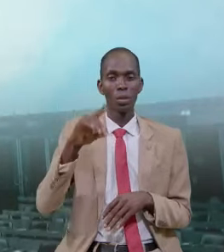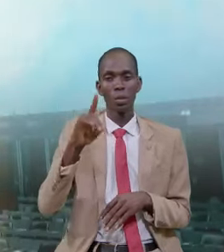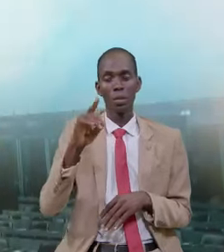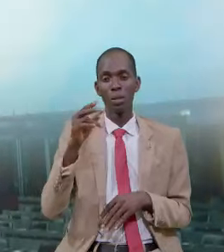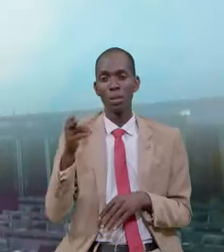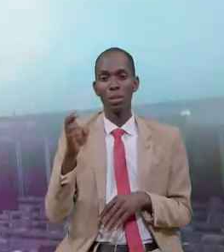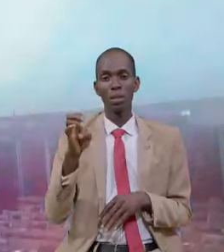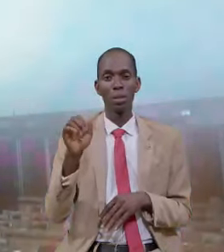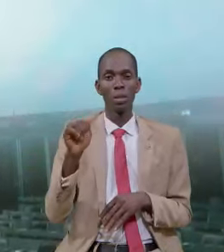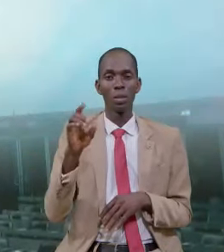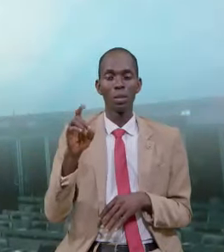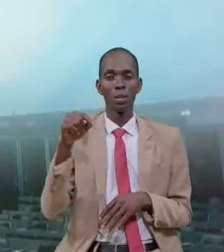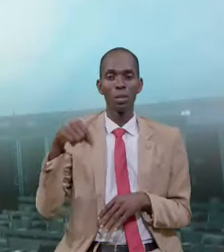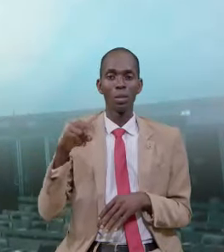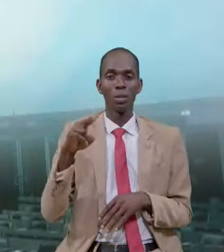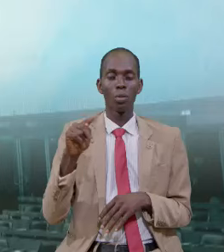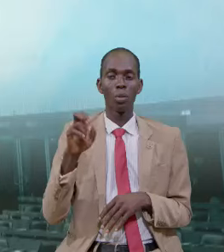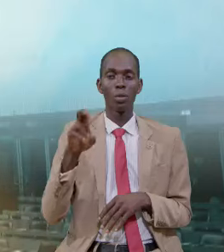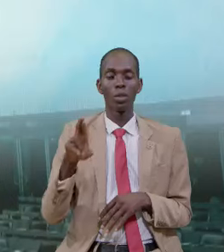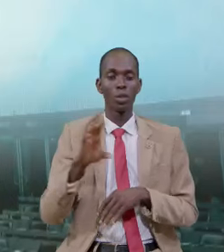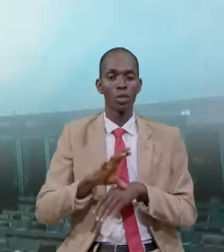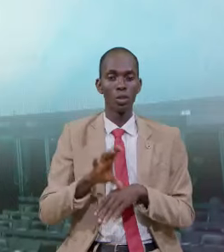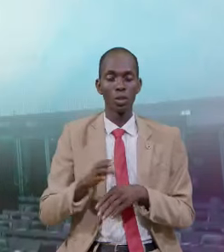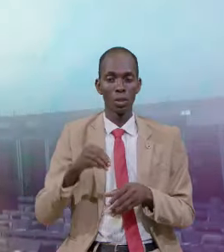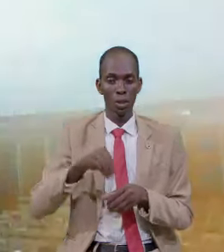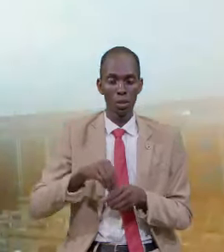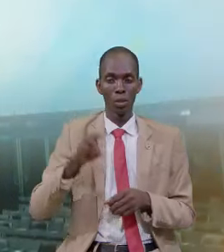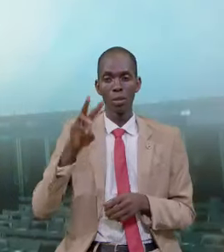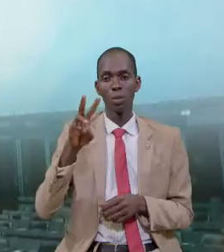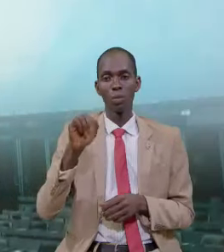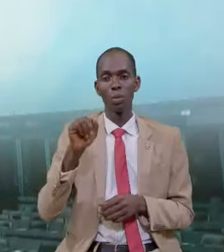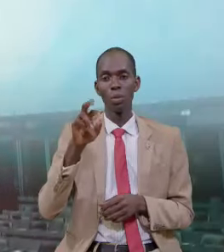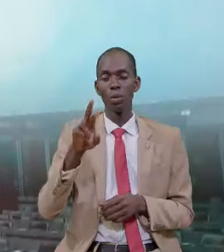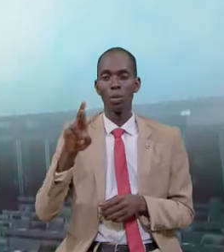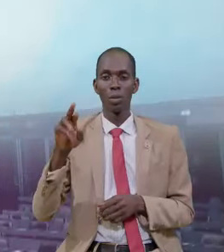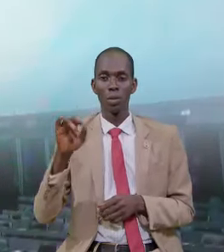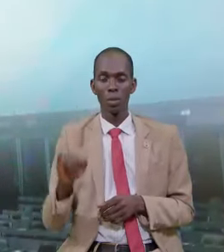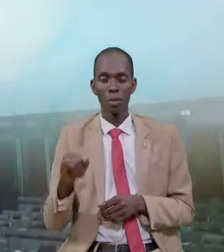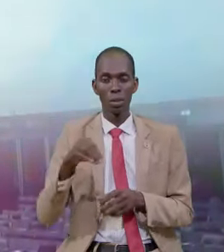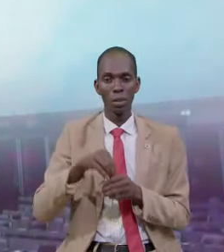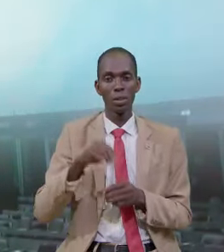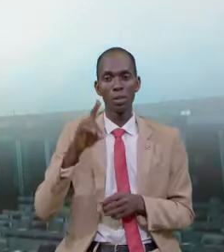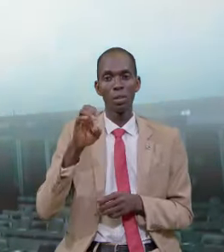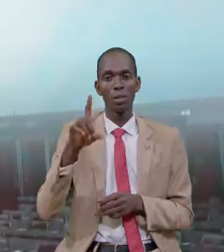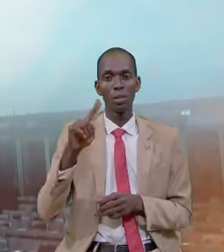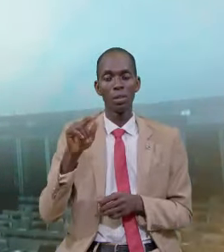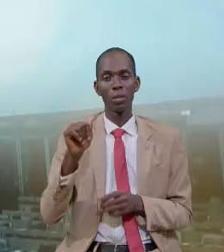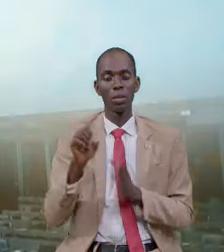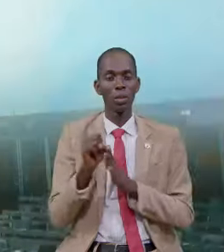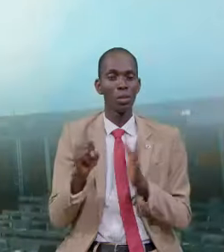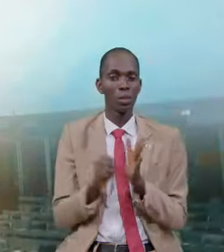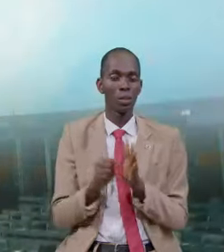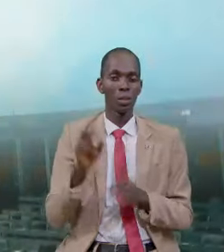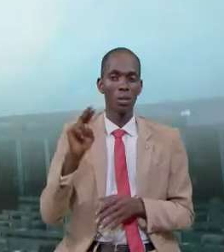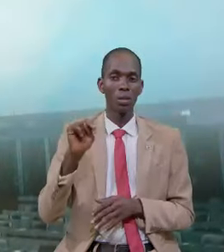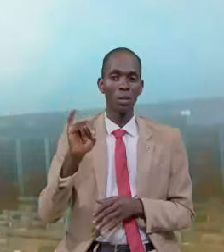Deco Road, Warri, by 3 p.m. on Sunday,